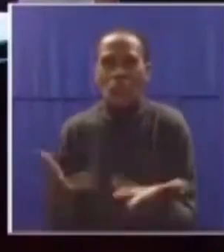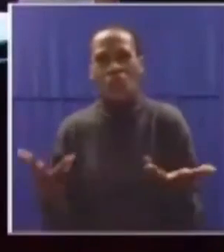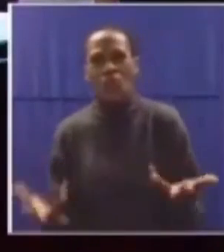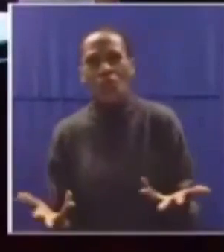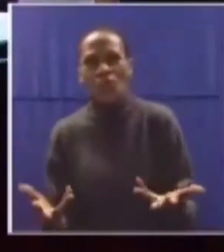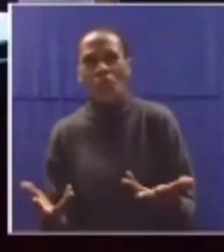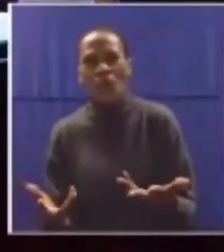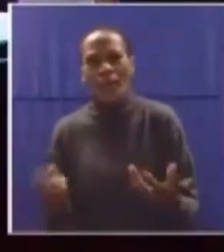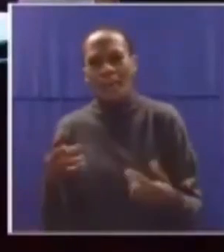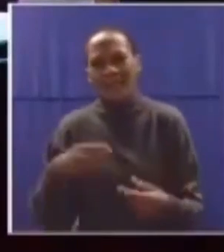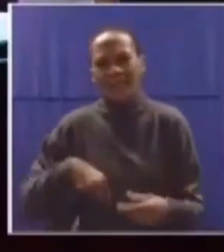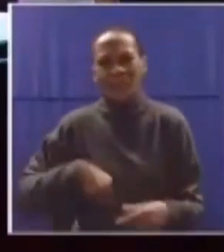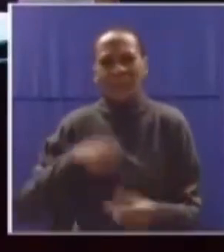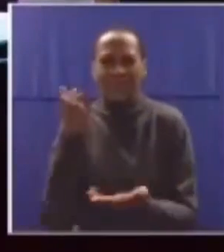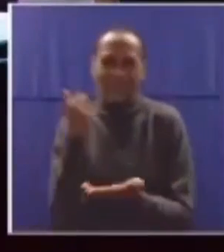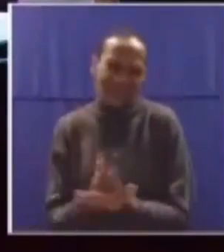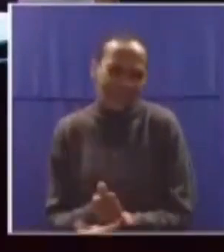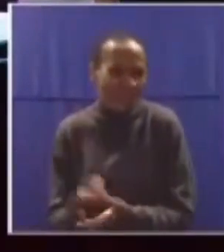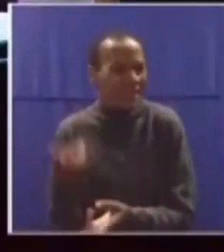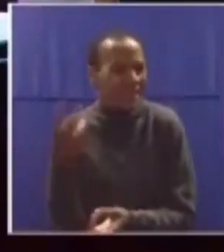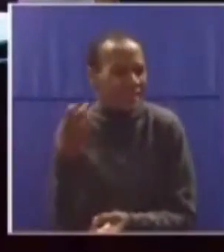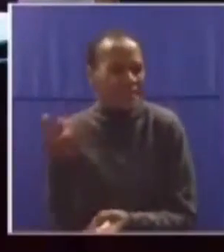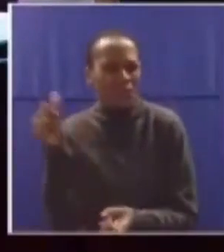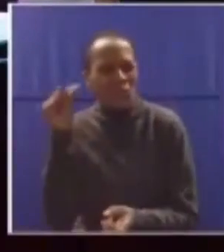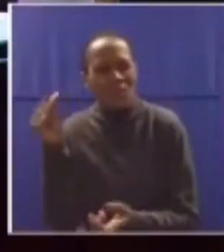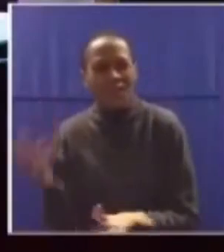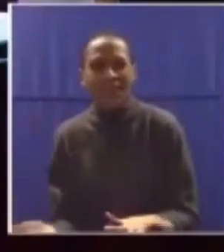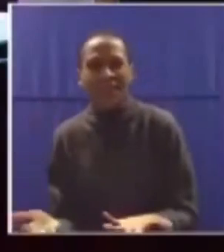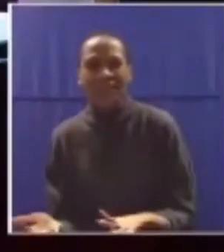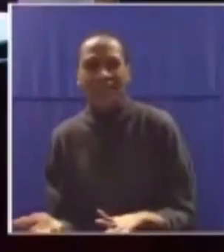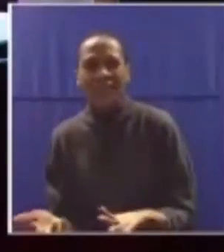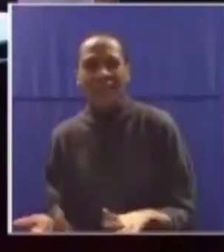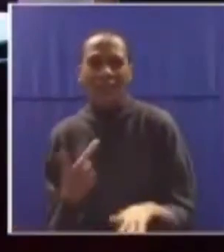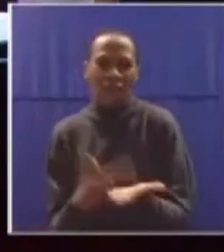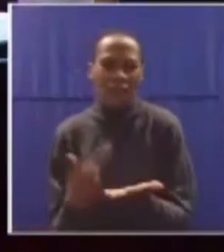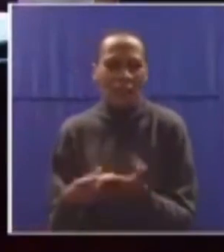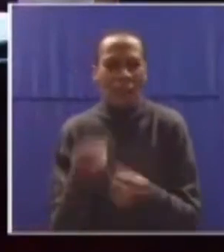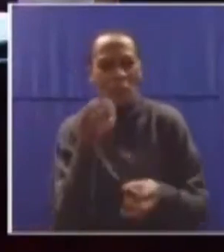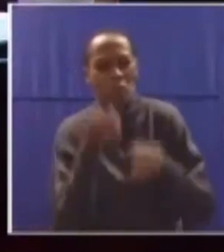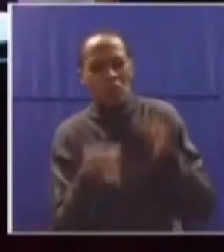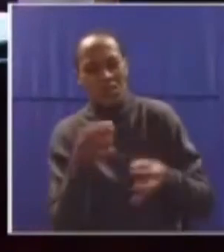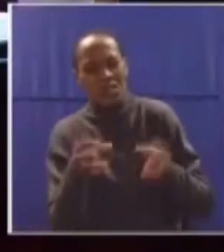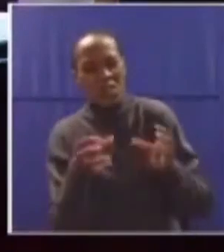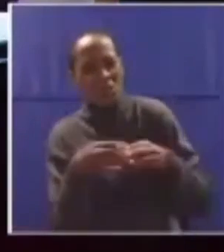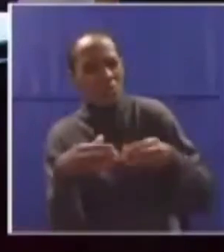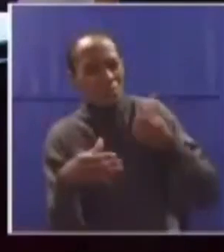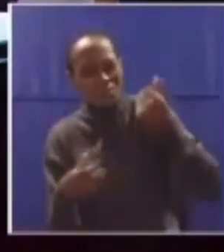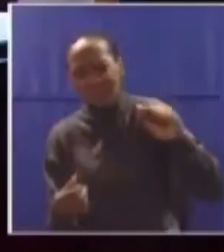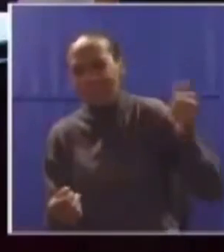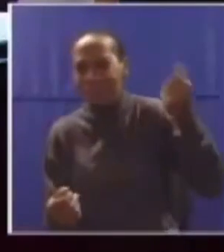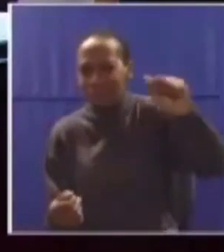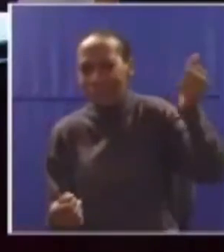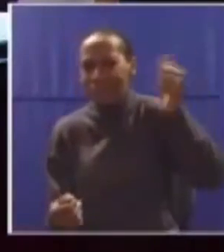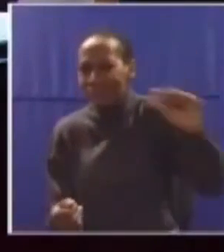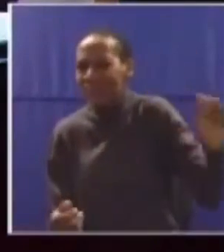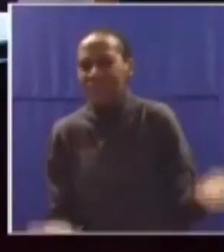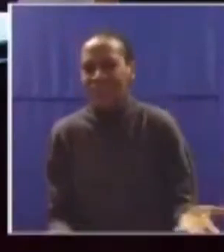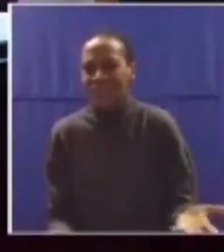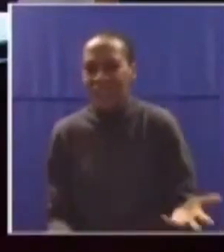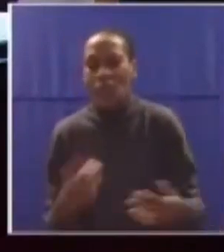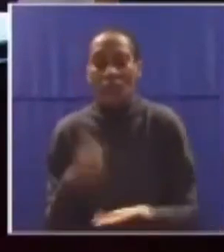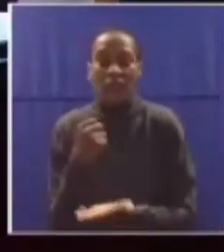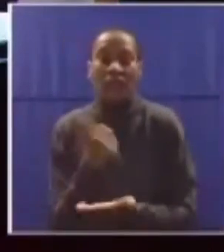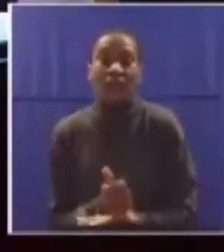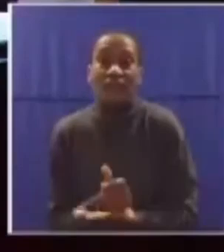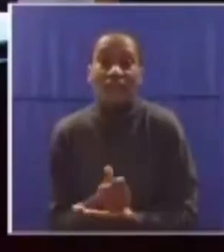we are forced to sit through empty noises, engaging with opposition, and just be tortured because you